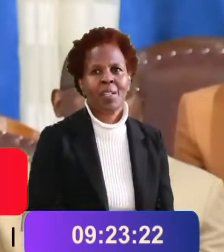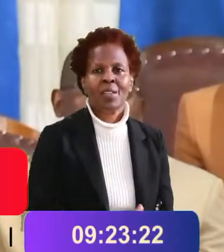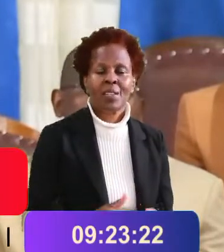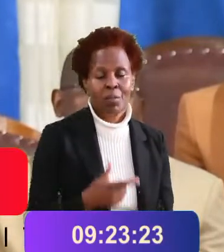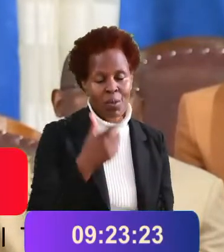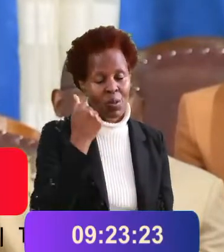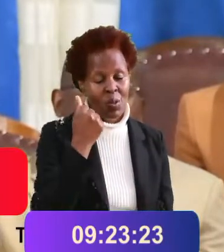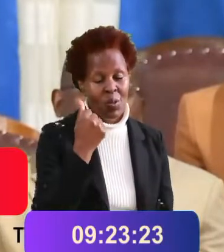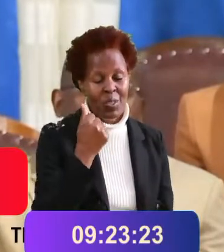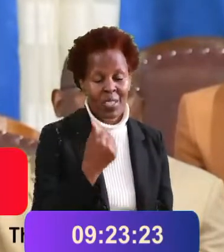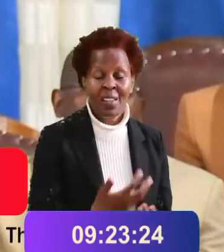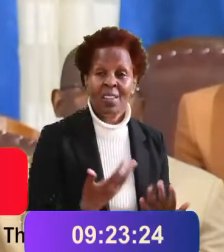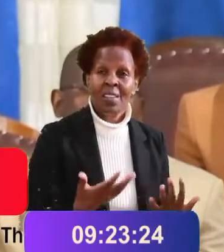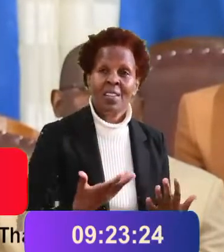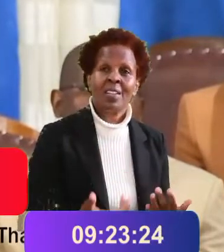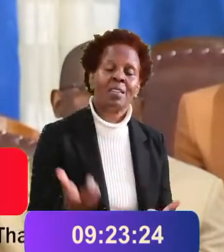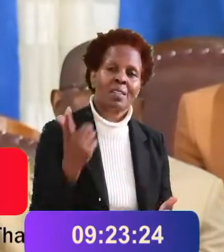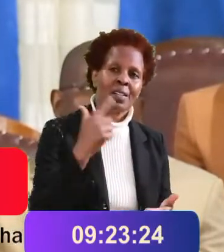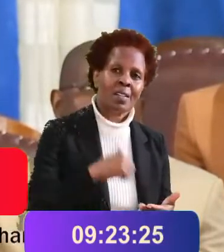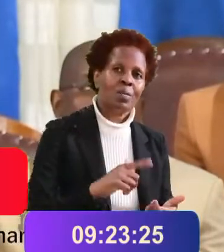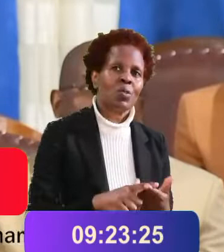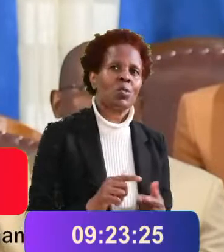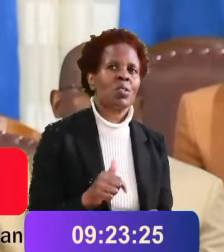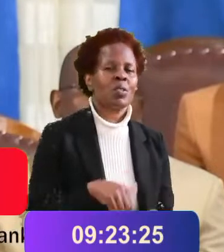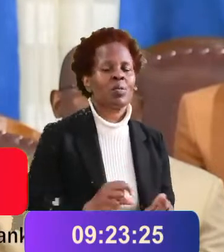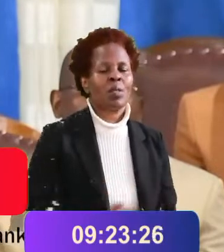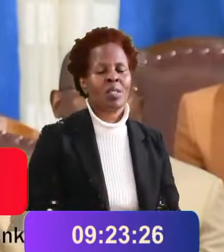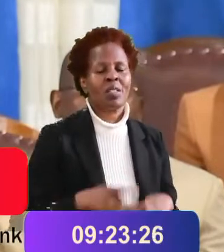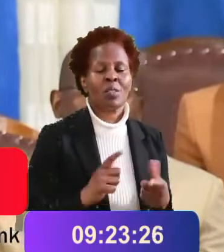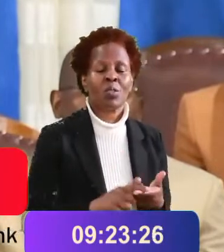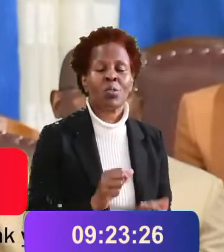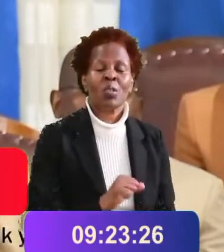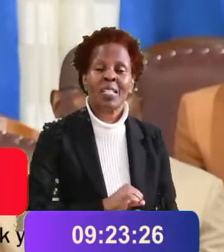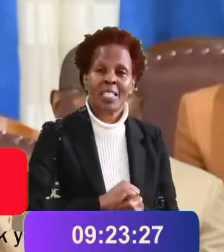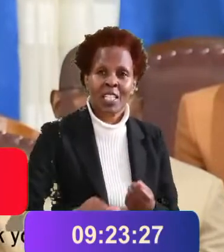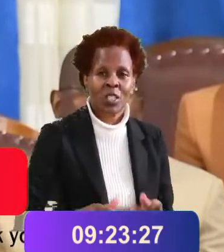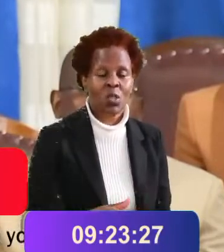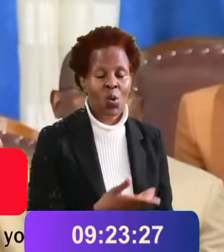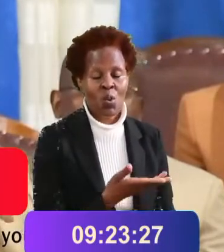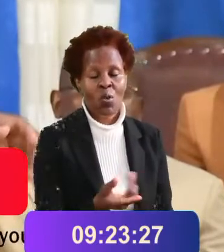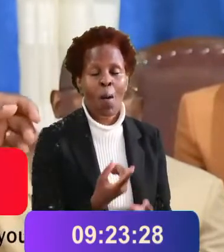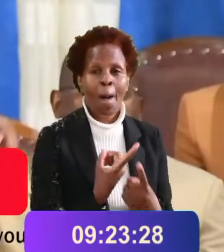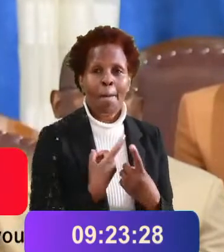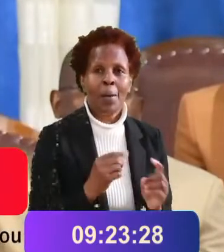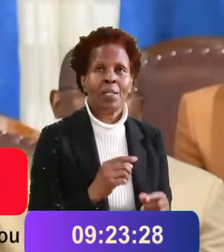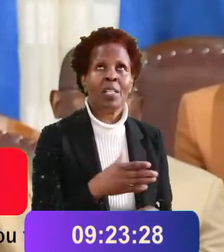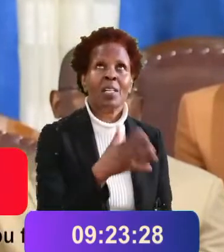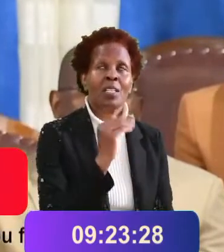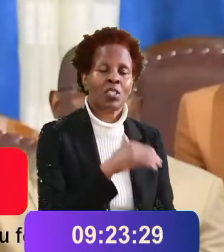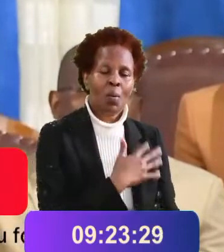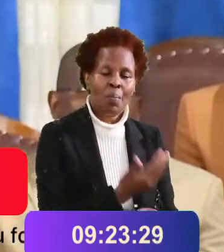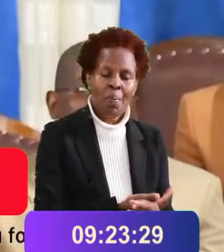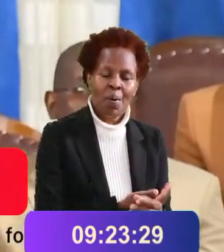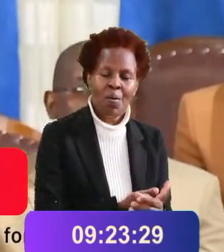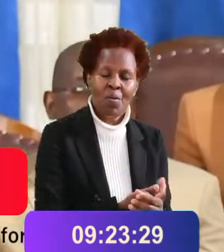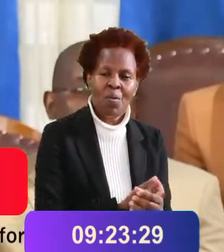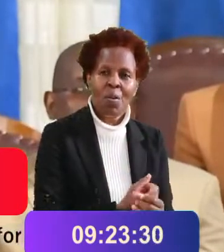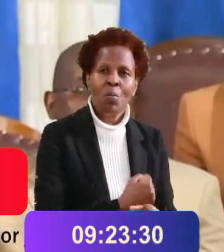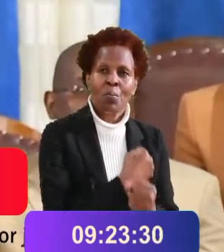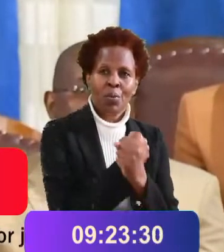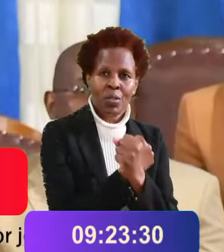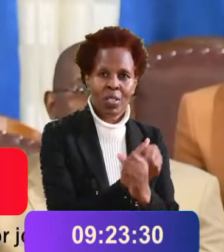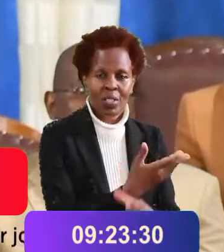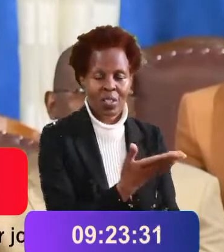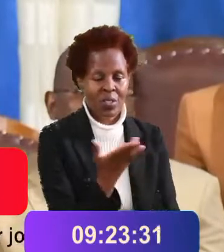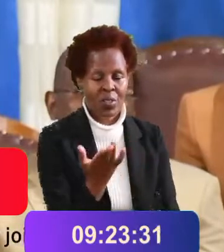because circumstances may come to destroy you, but God disempowers those circumstances. They come with the